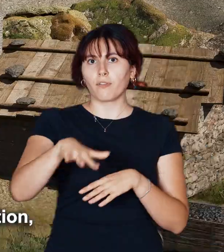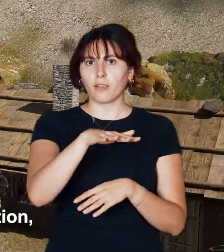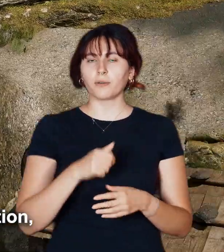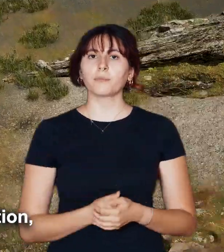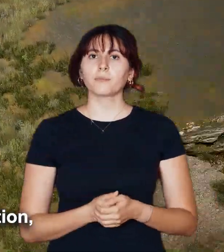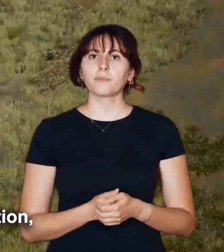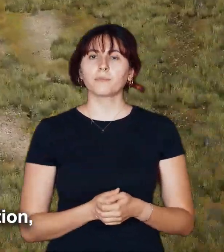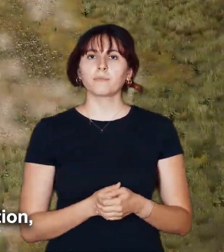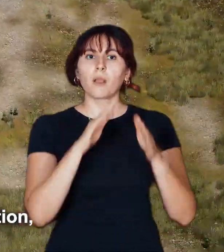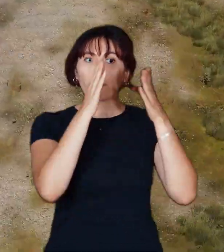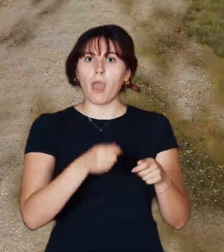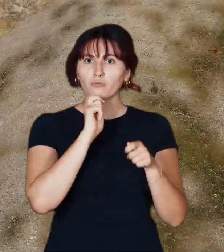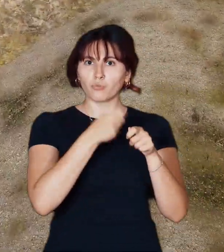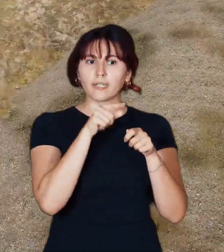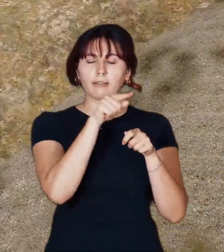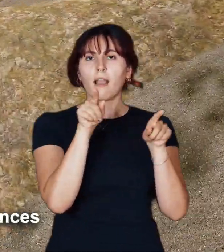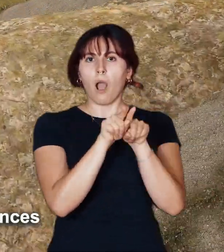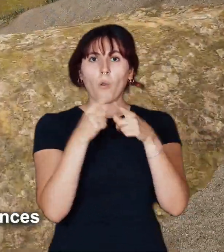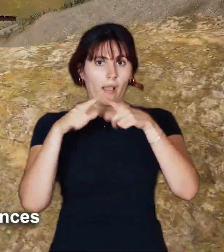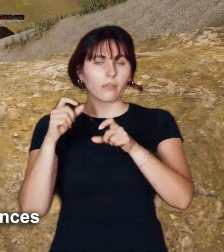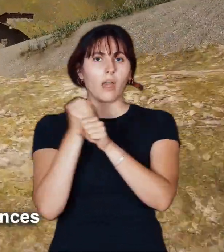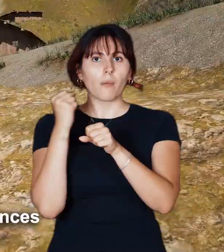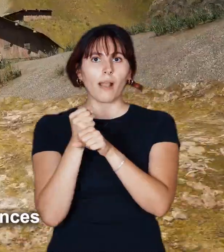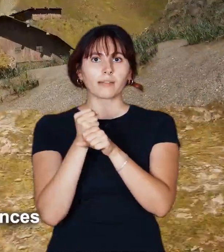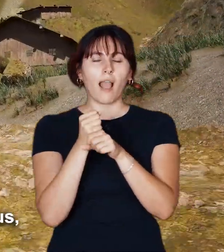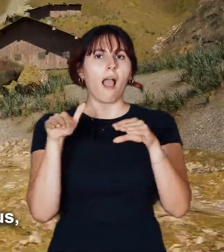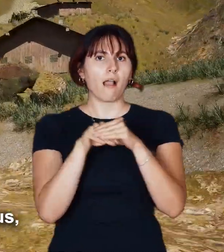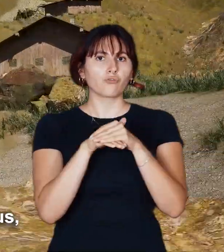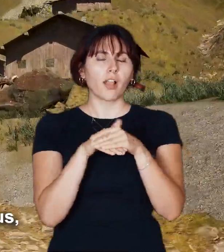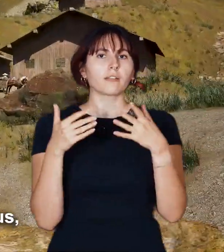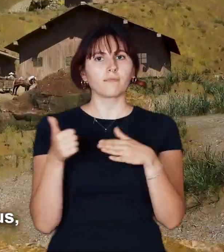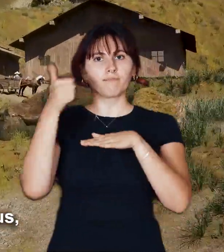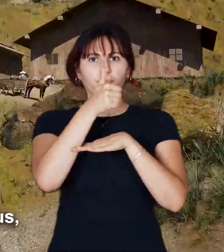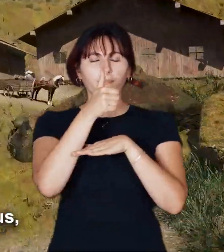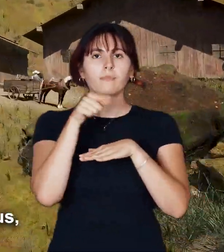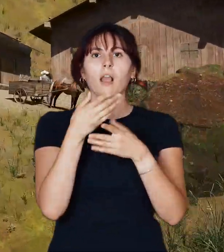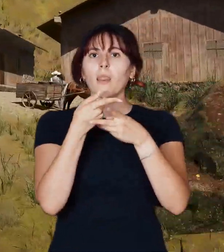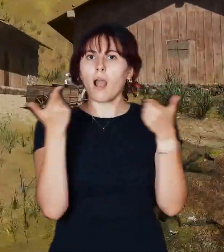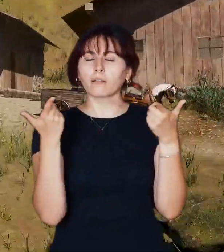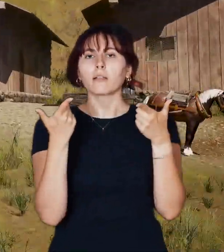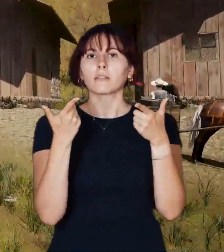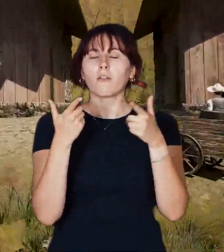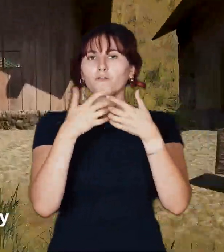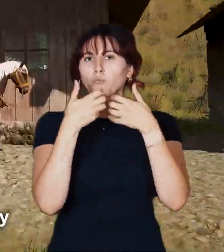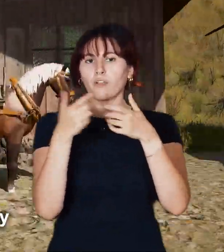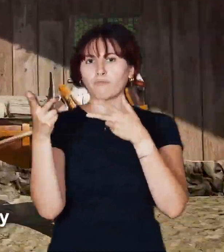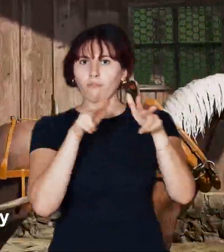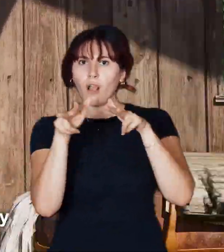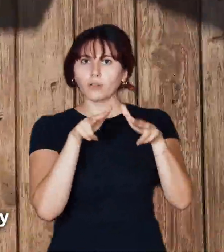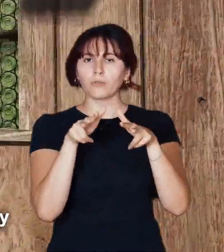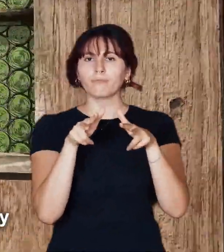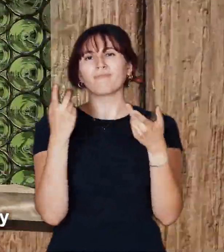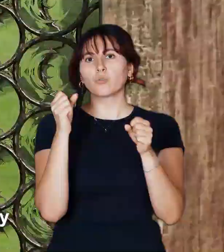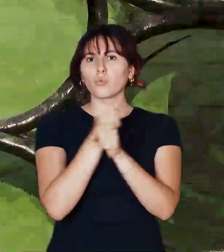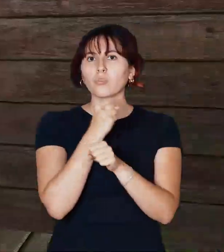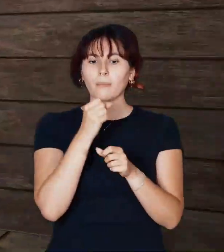to the sovereign administration. However, there were significant differences in the workers' social status, which were reflected, among others,